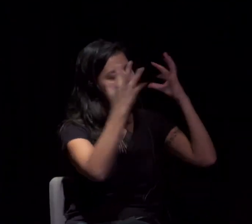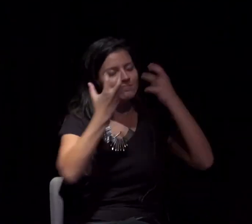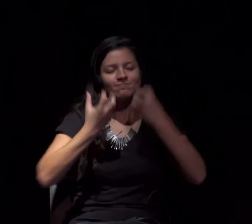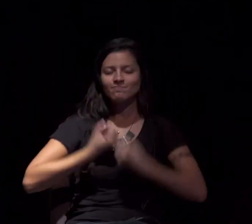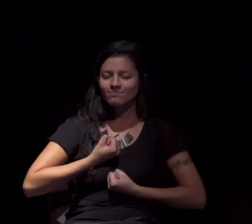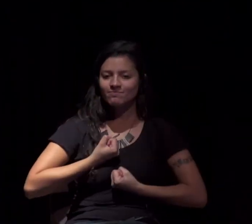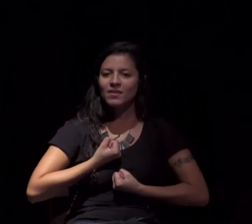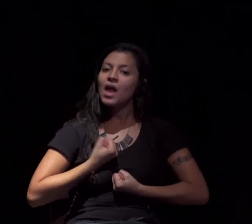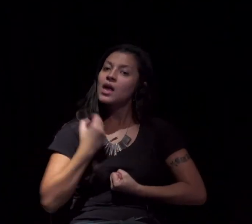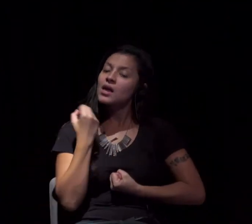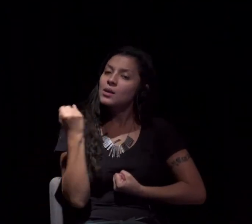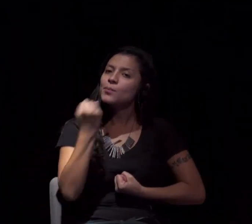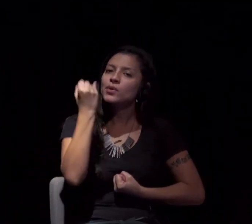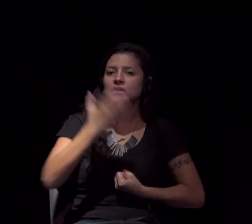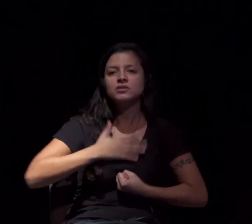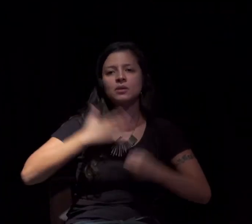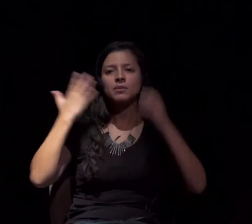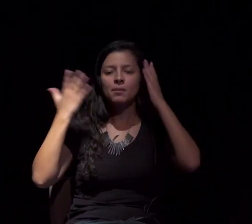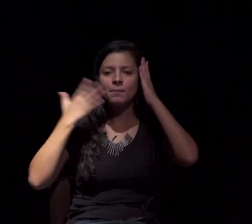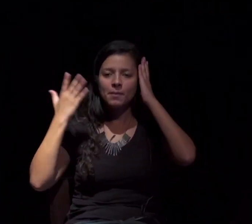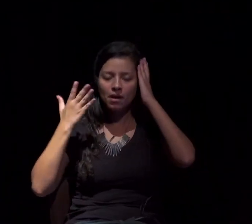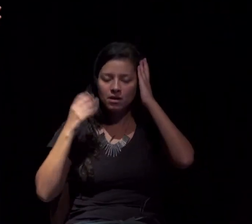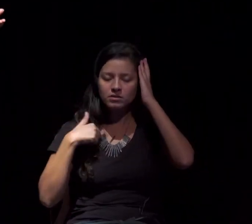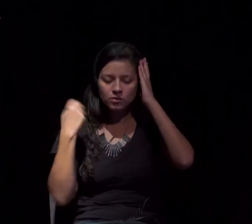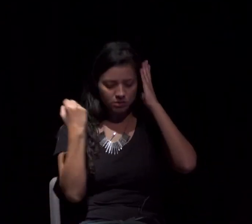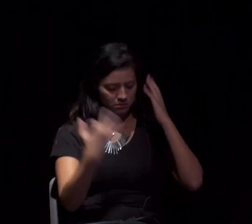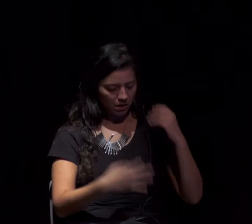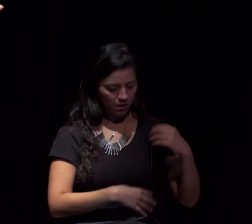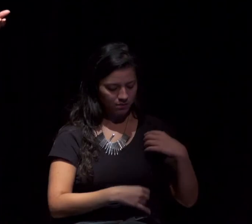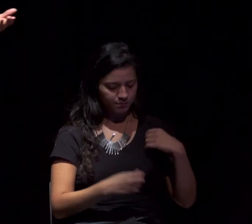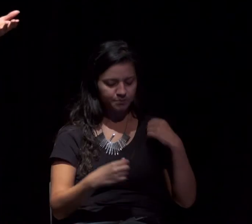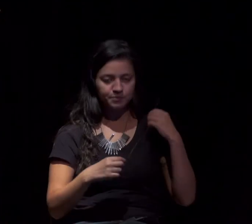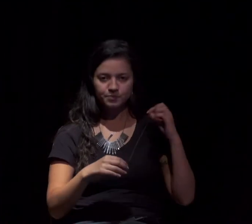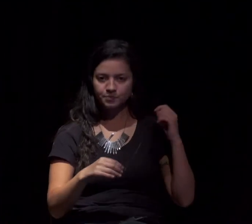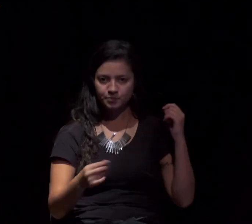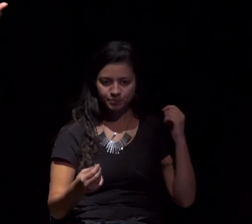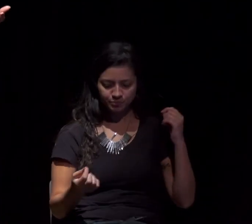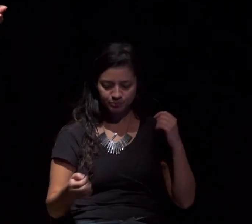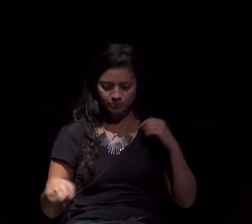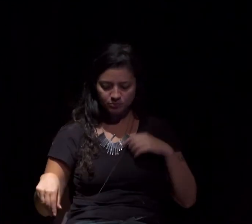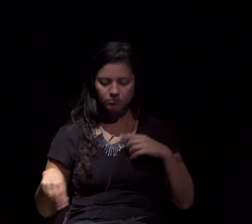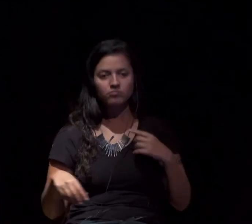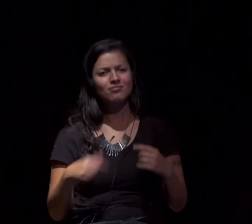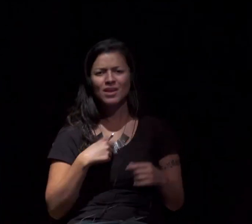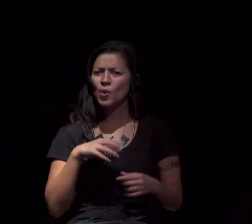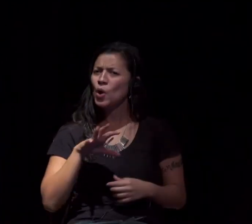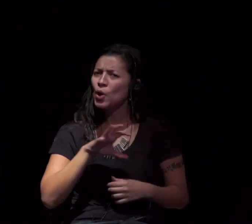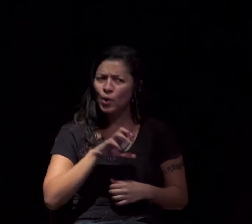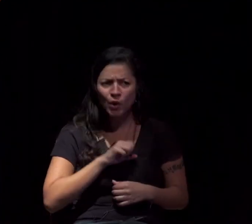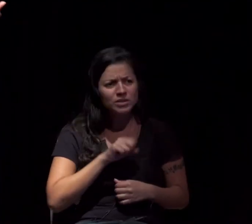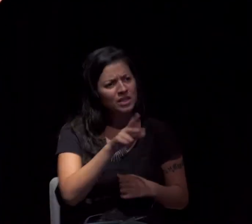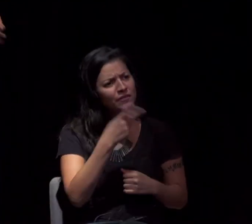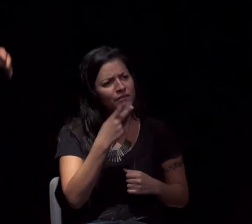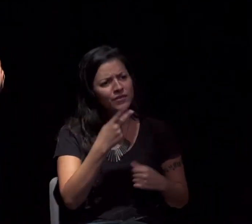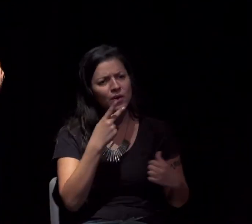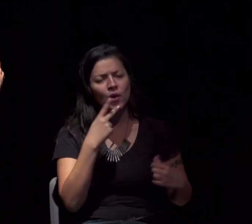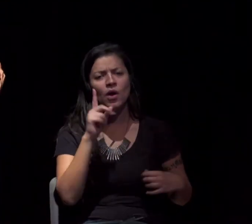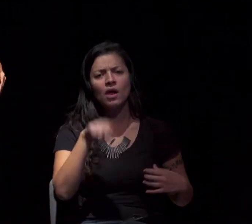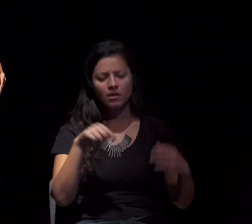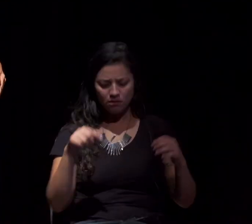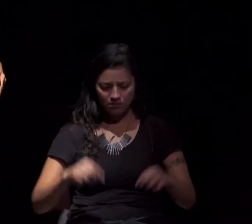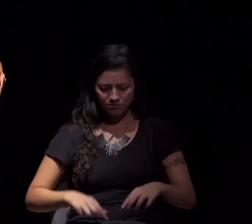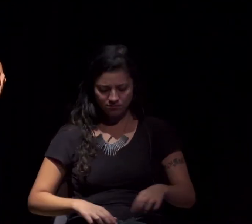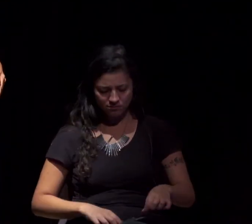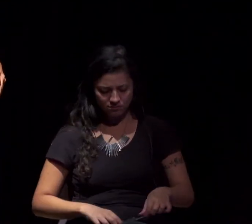us at that. In my Black Latin, and I'm so fortunate for EDIMILSON to have provided me with this additional theoretical tool,